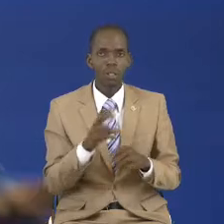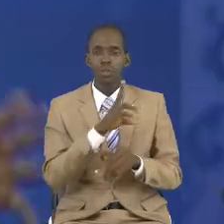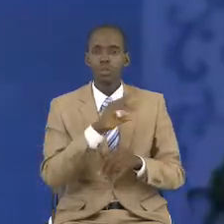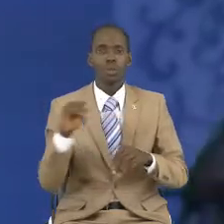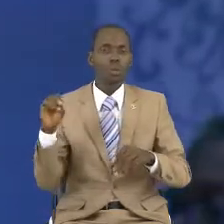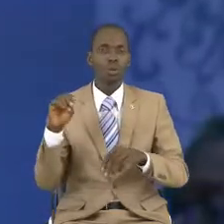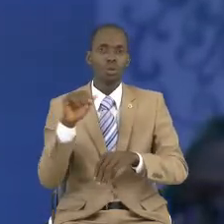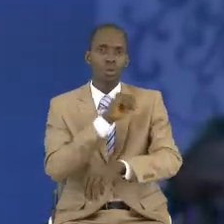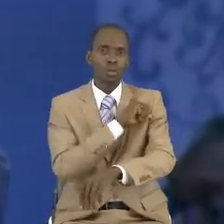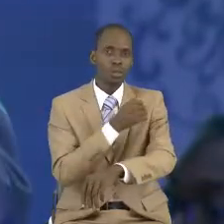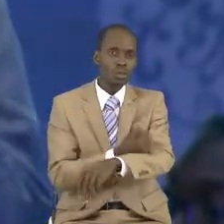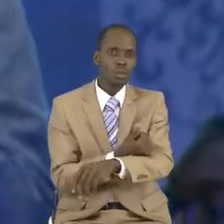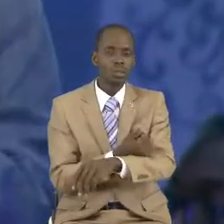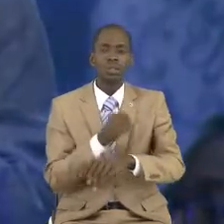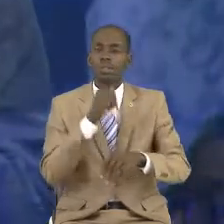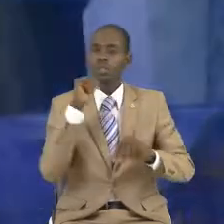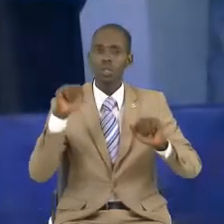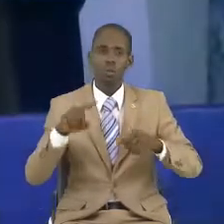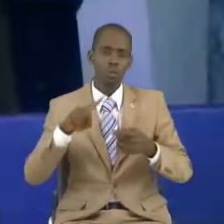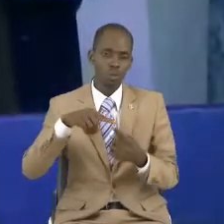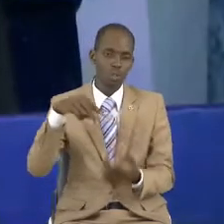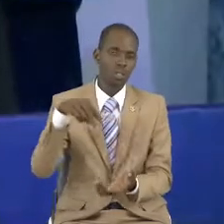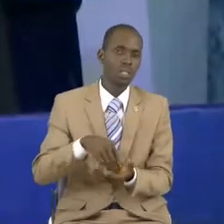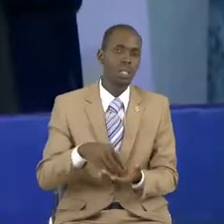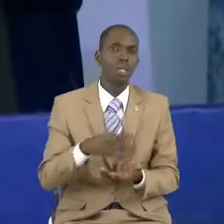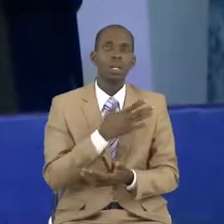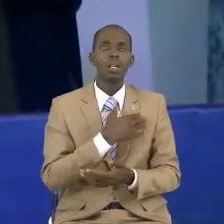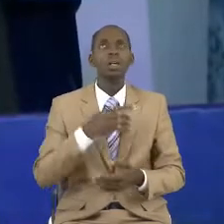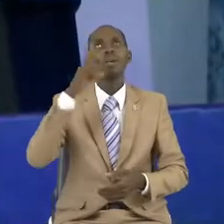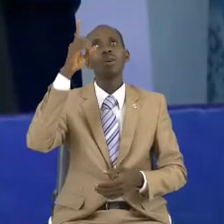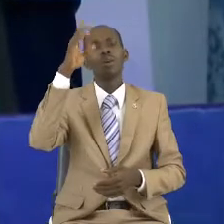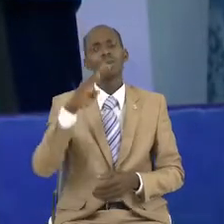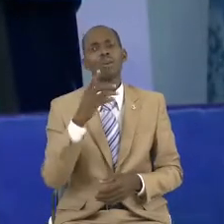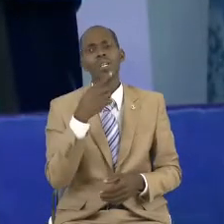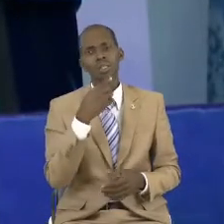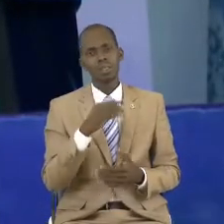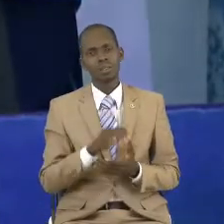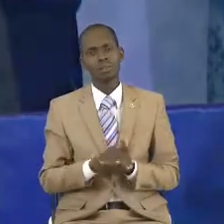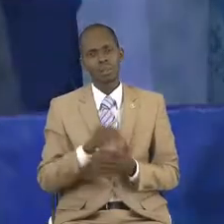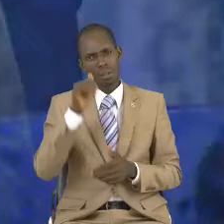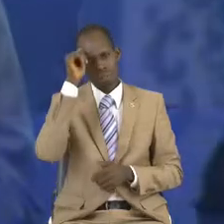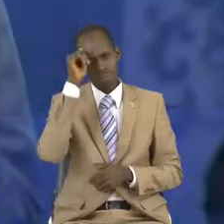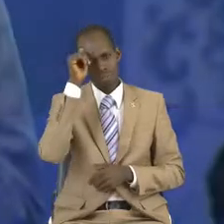he could not turn and god said adam